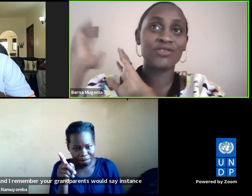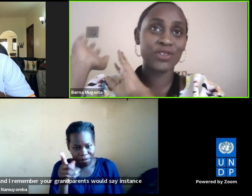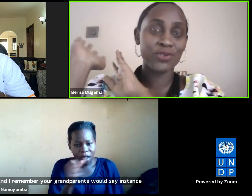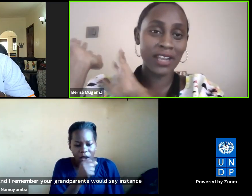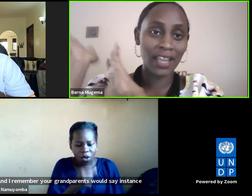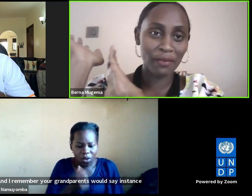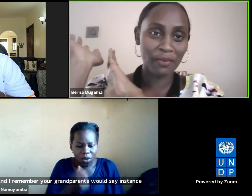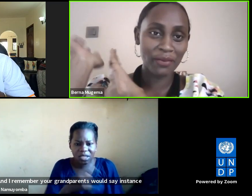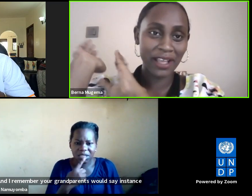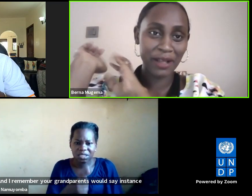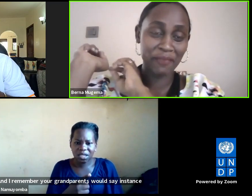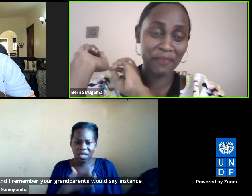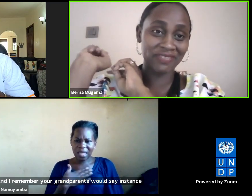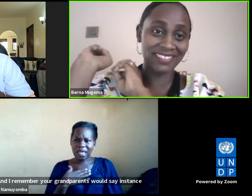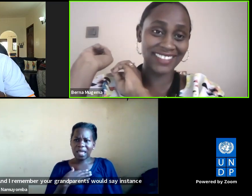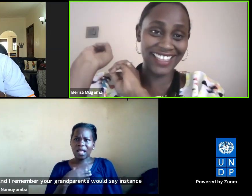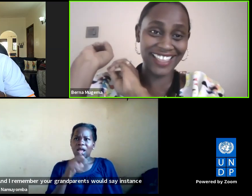God, she's going to climb